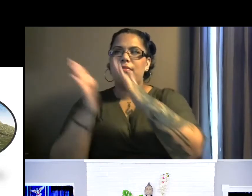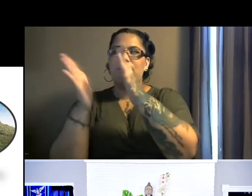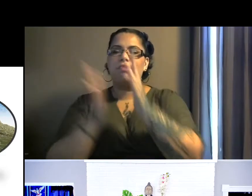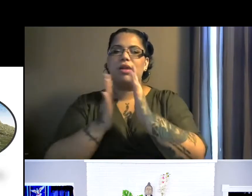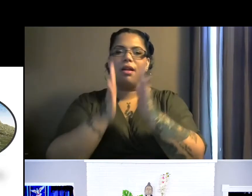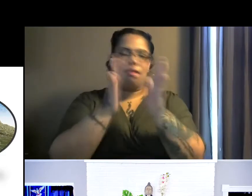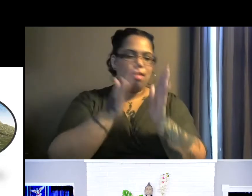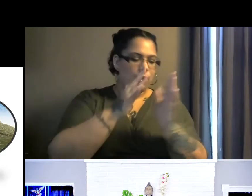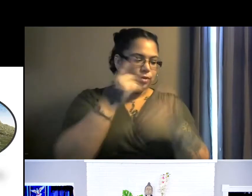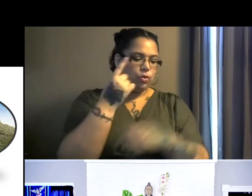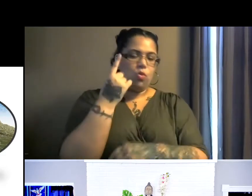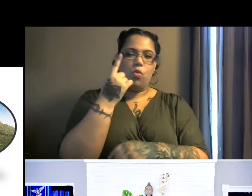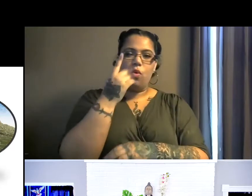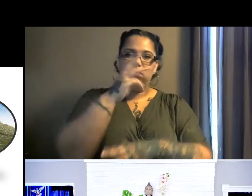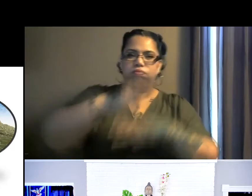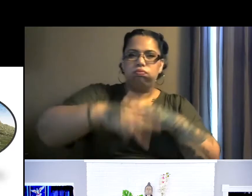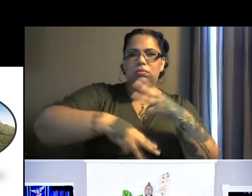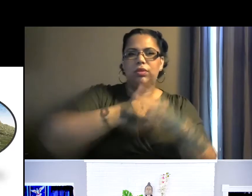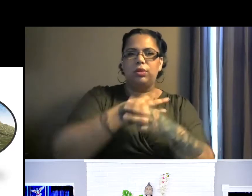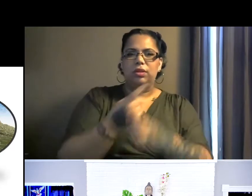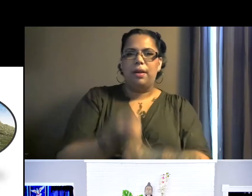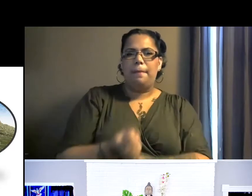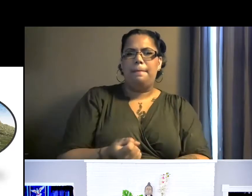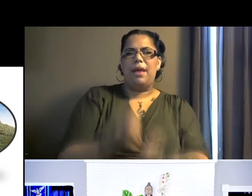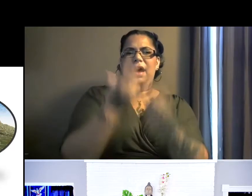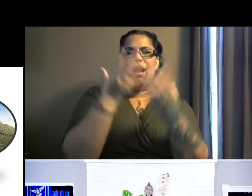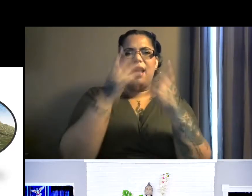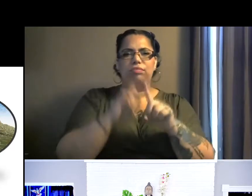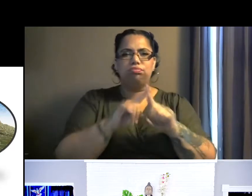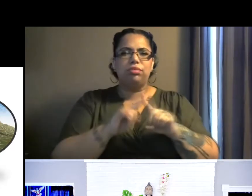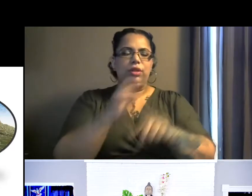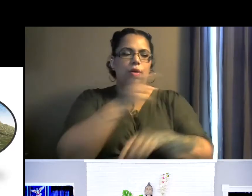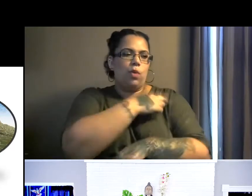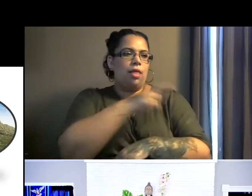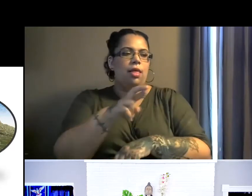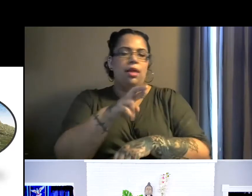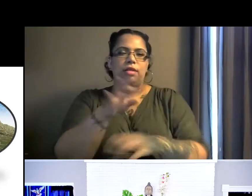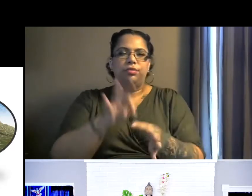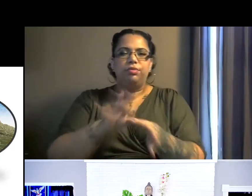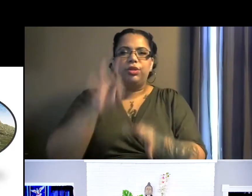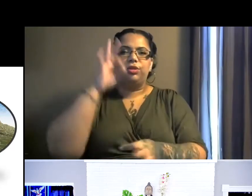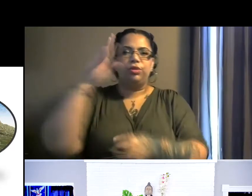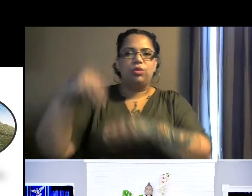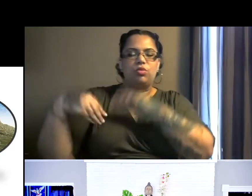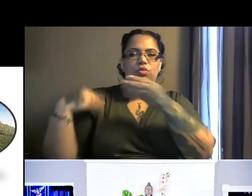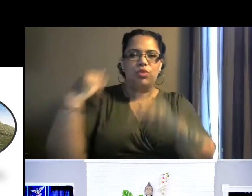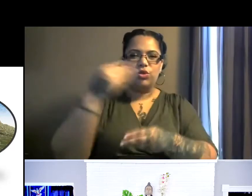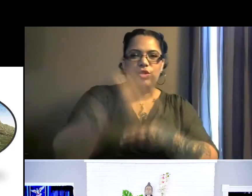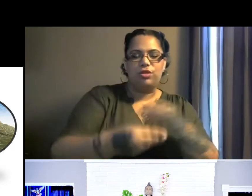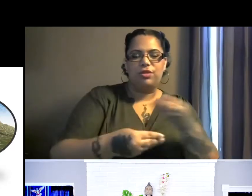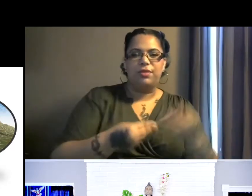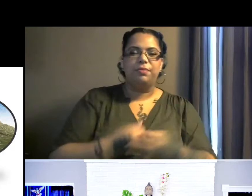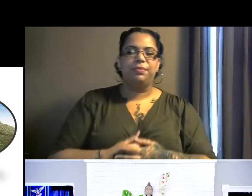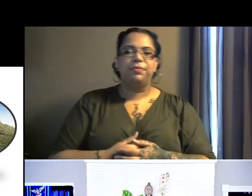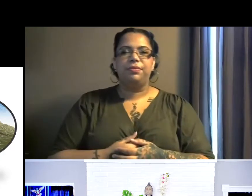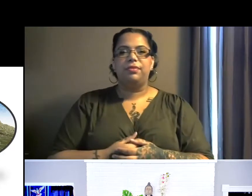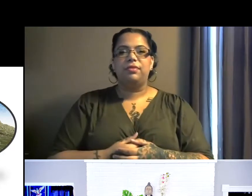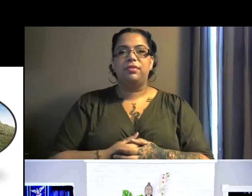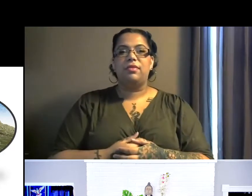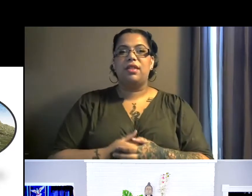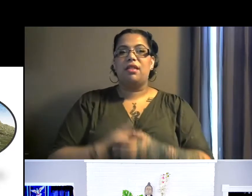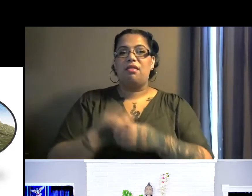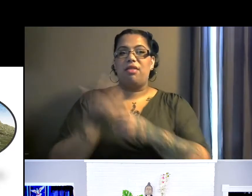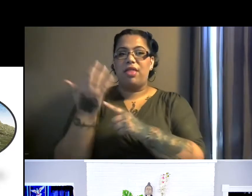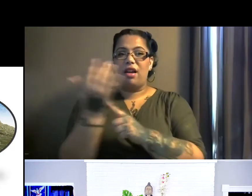One world, many religions and spiritual traditions. With the lighting of these candles